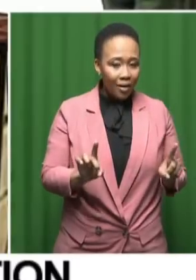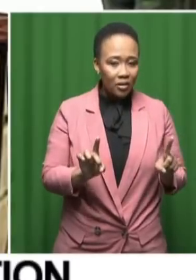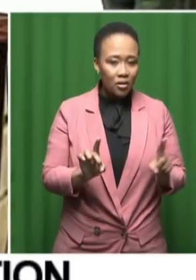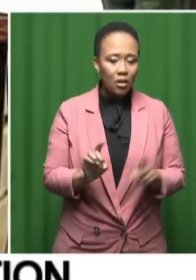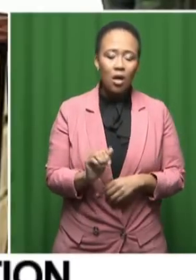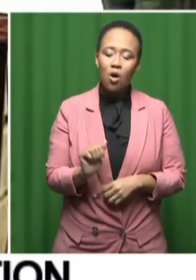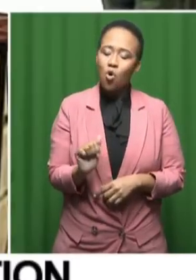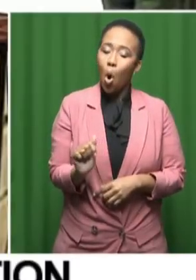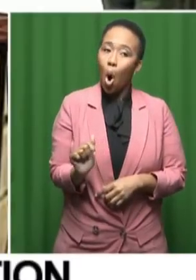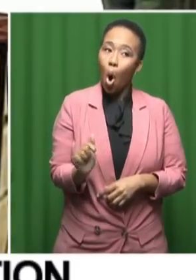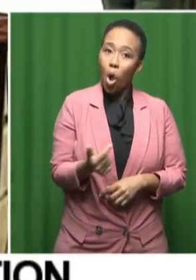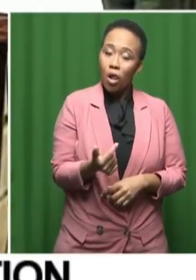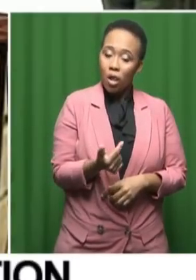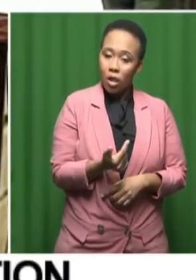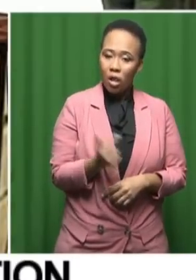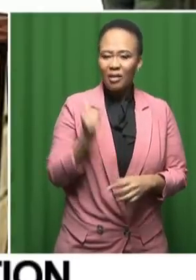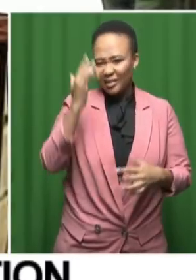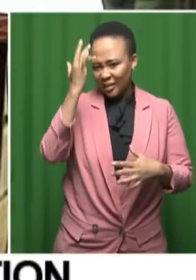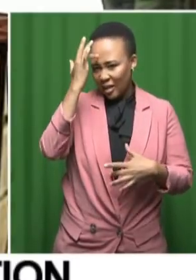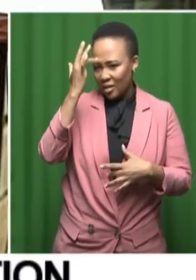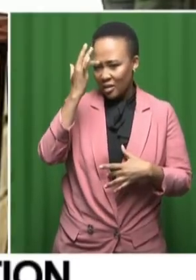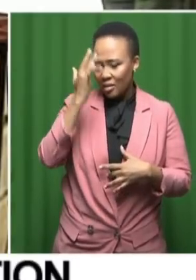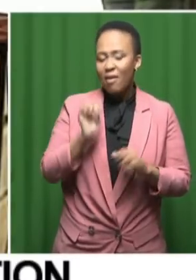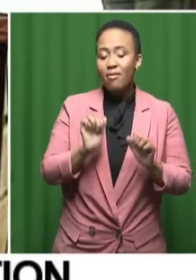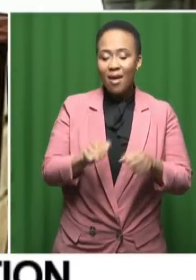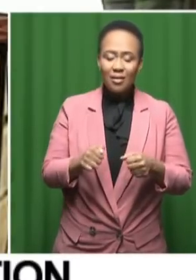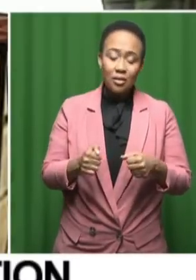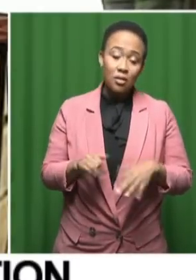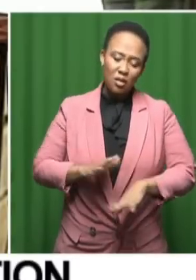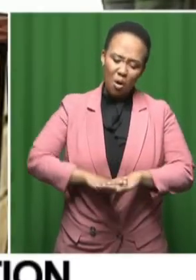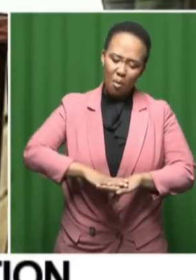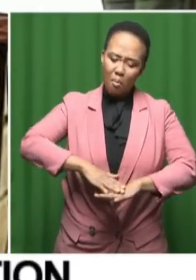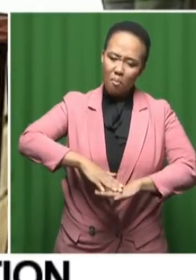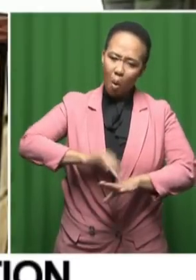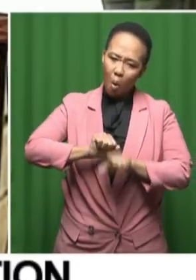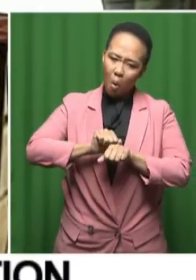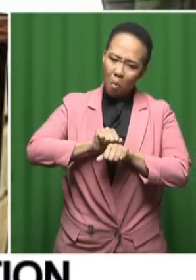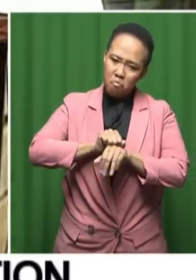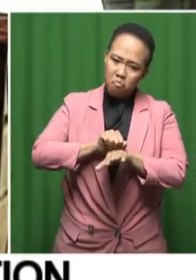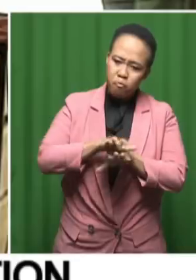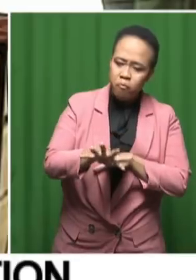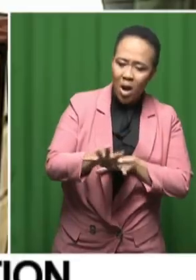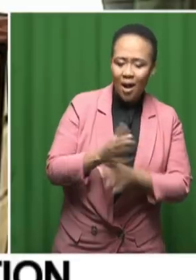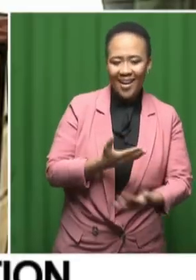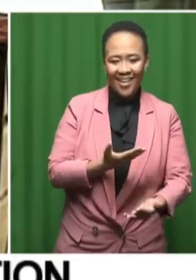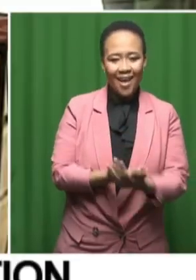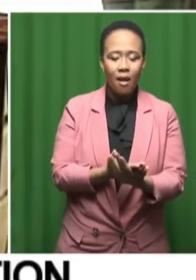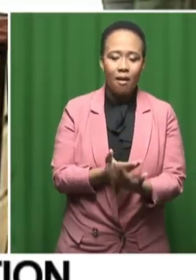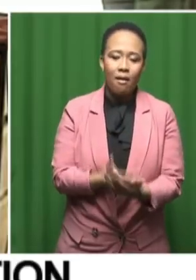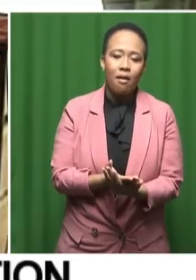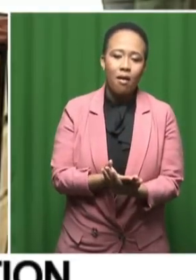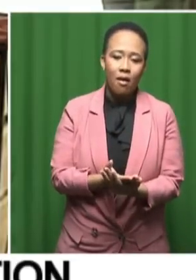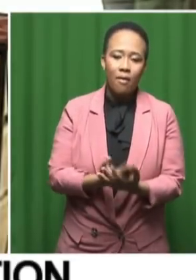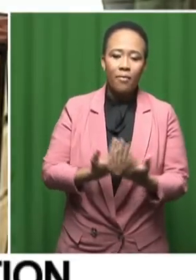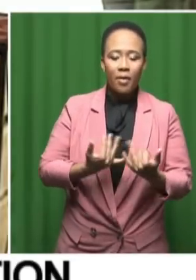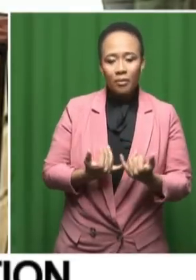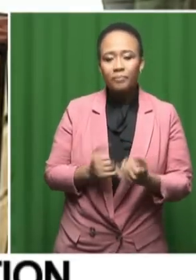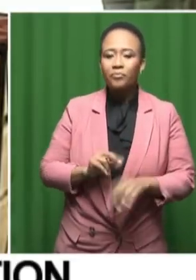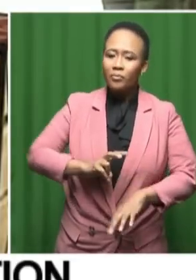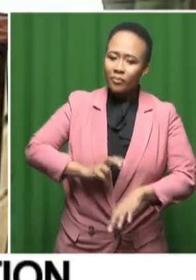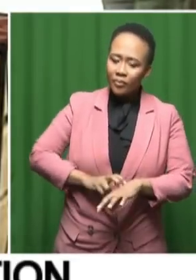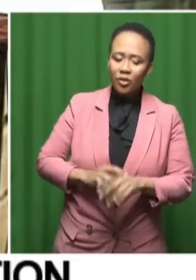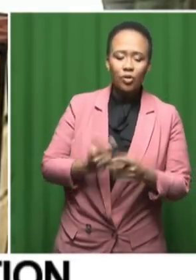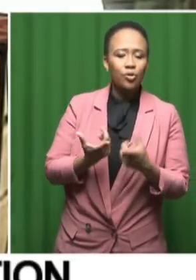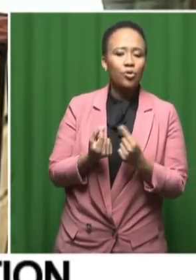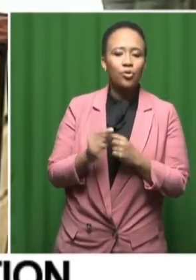them, seems to be very highly transmissible. It has, why it's highly transmissible, because it's mutated itself. It's developed